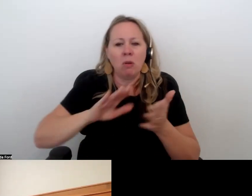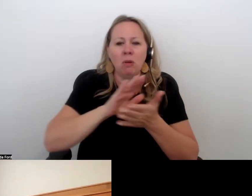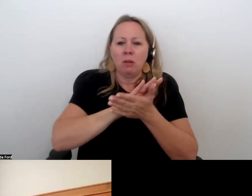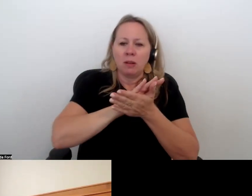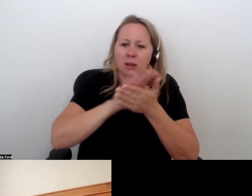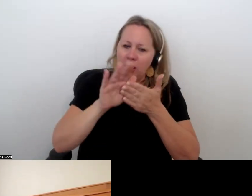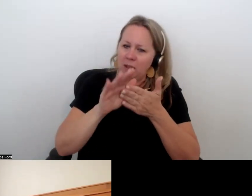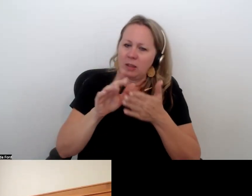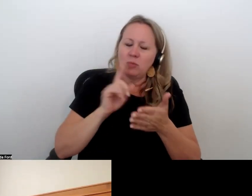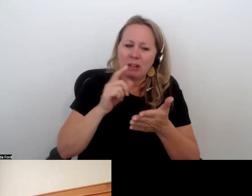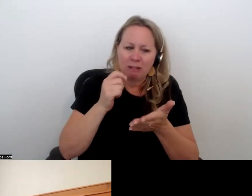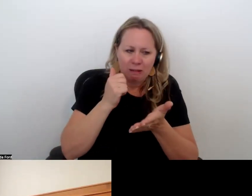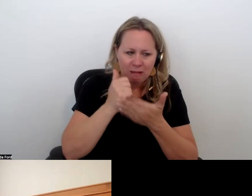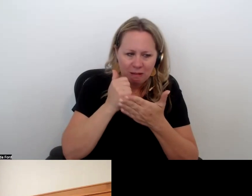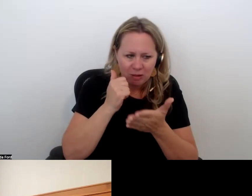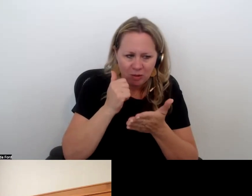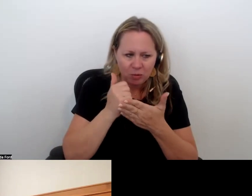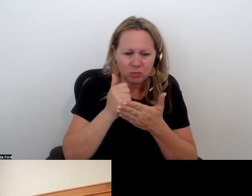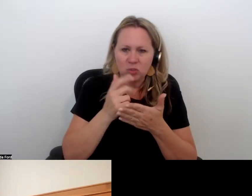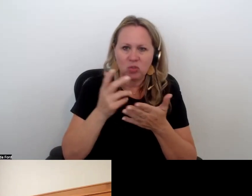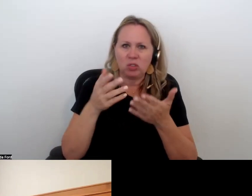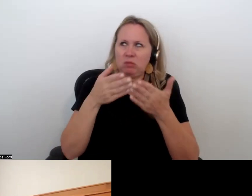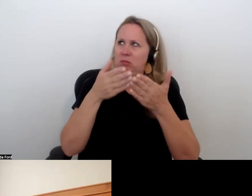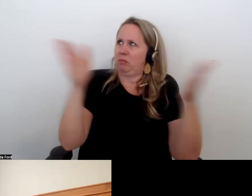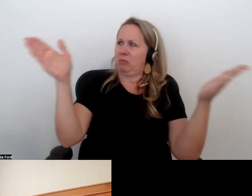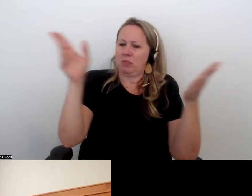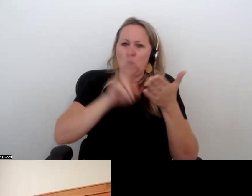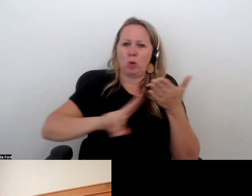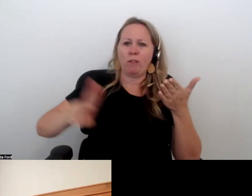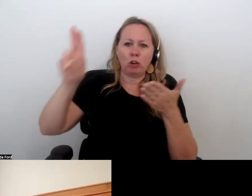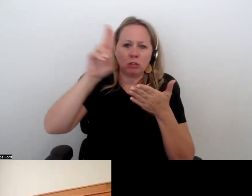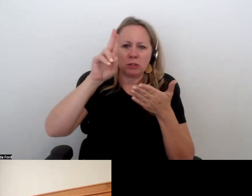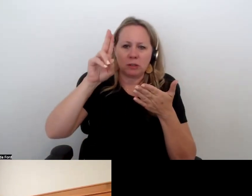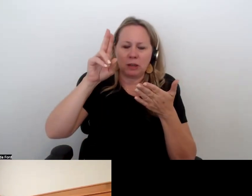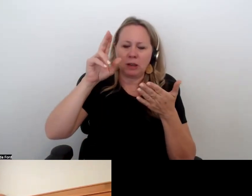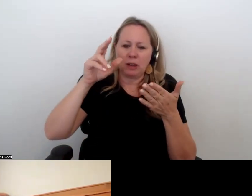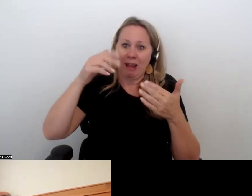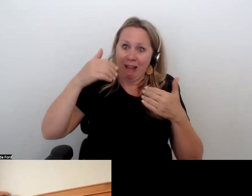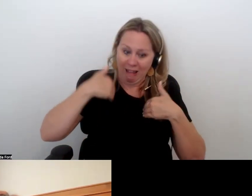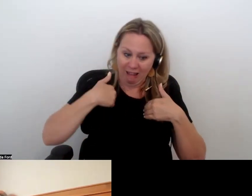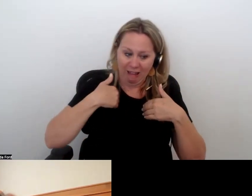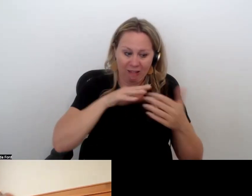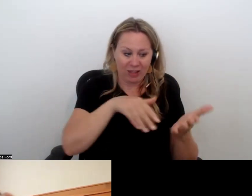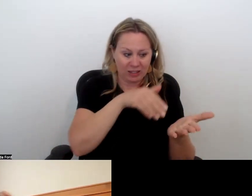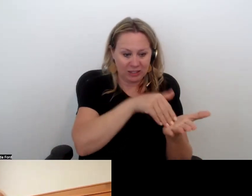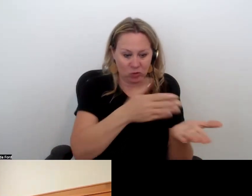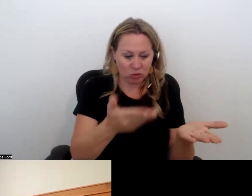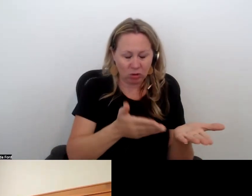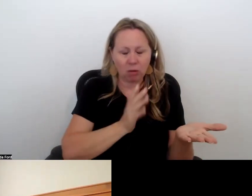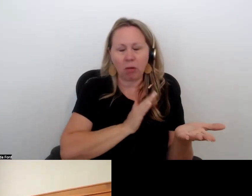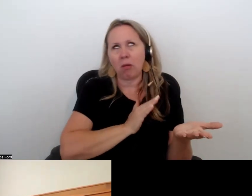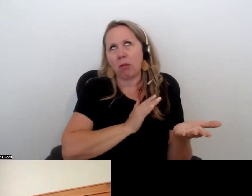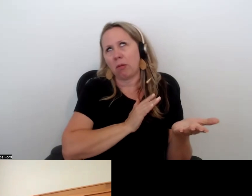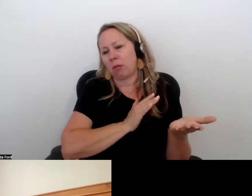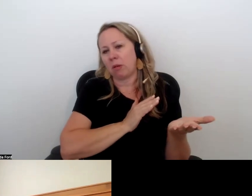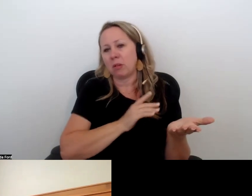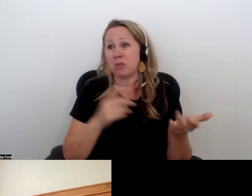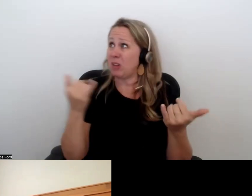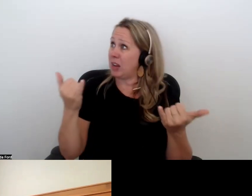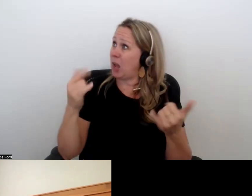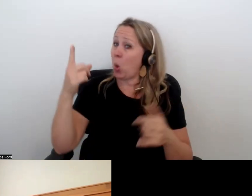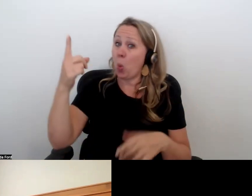been incredibly helpful just on the university level, having a testing center. I mean, right now, a fourth of my students